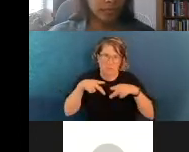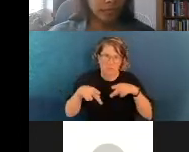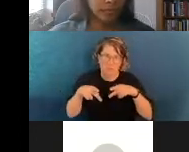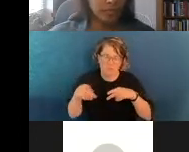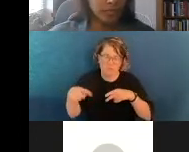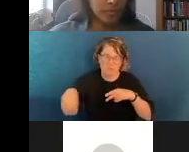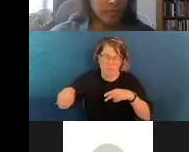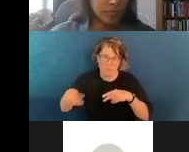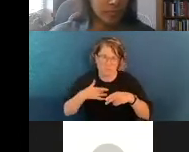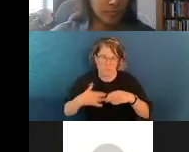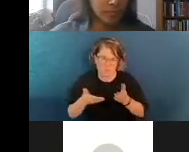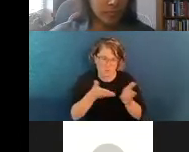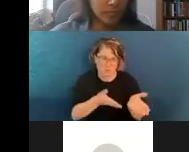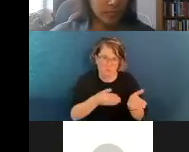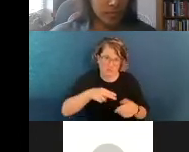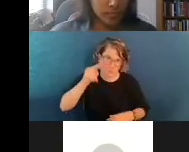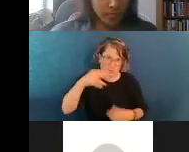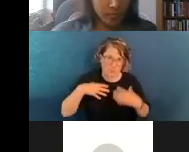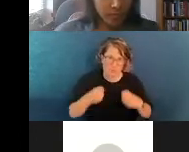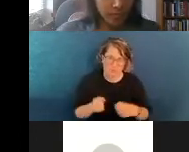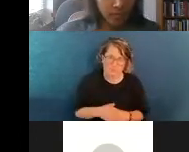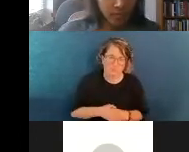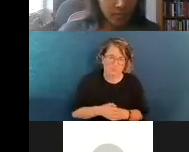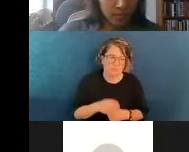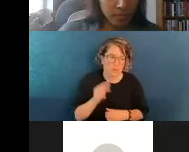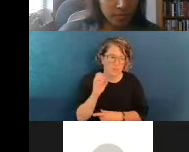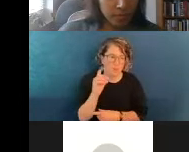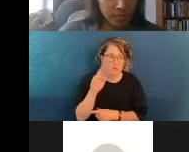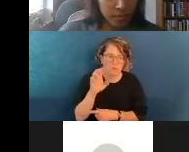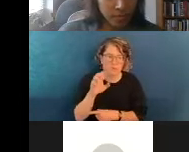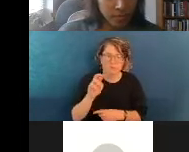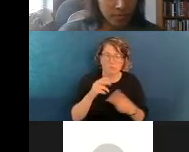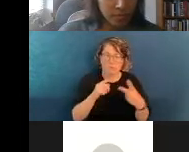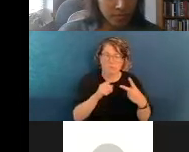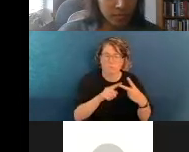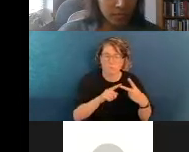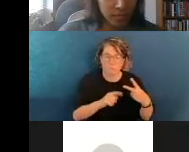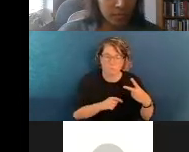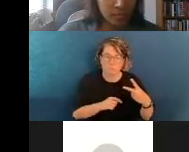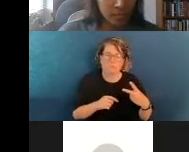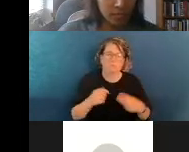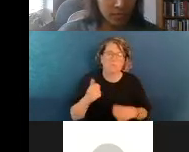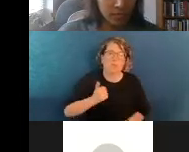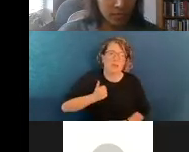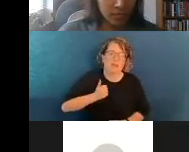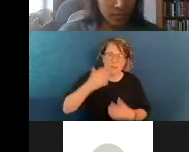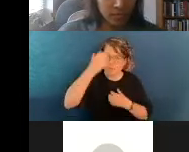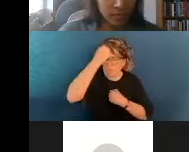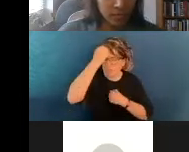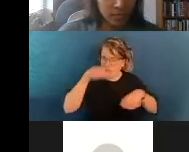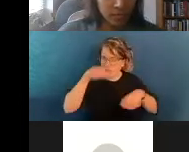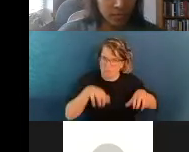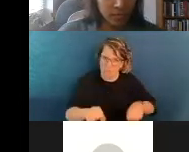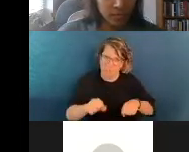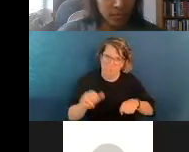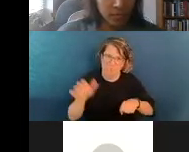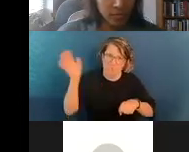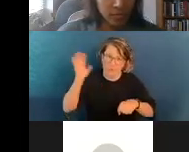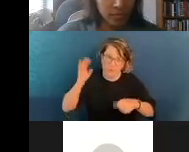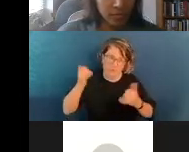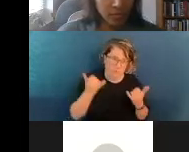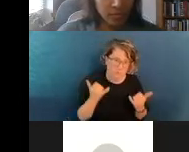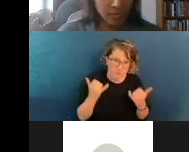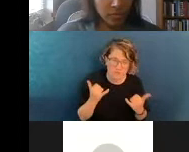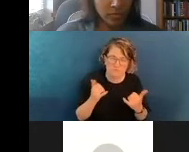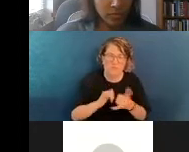In Module 2, there's quite a lot of content around Canada's colonial past and present, and how colonial policies, systems,